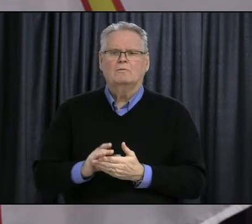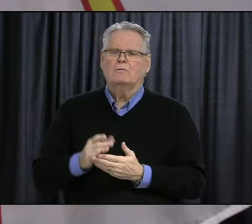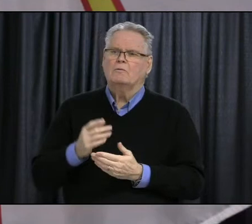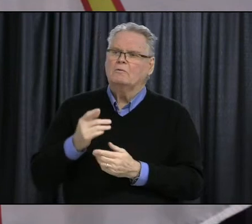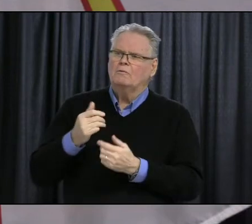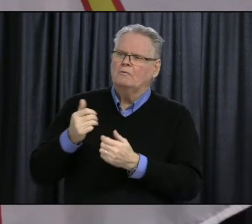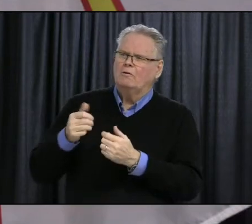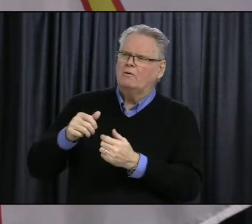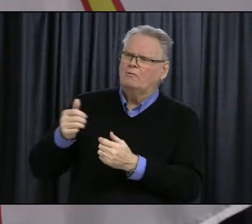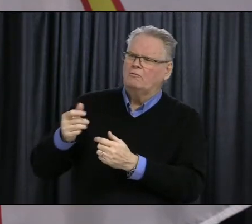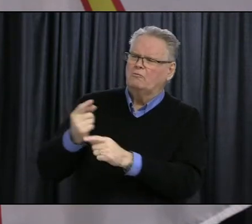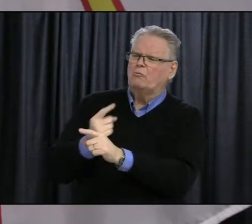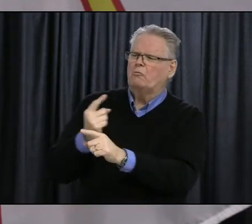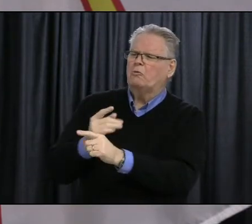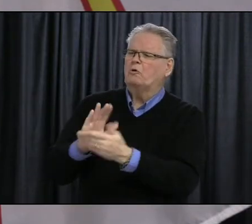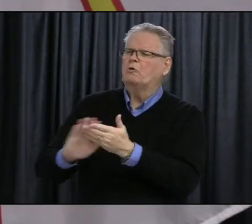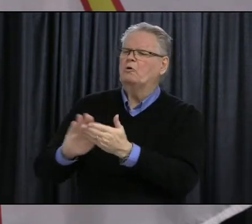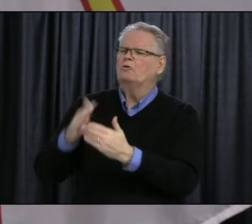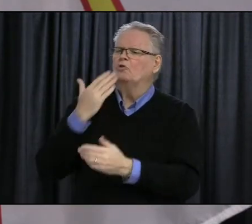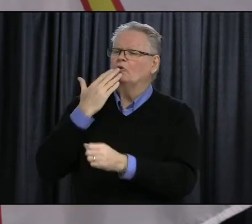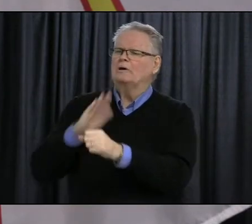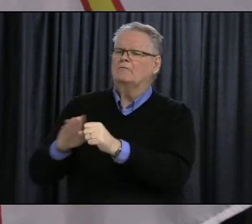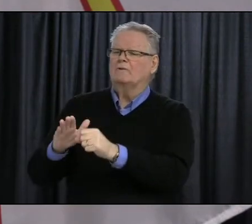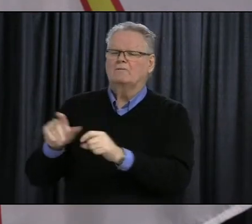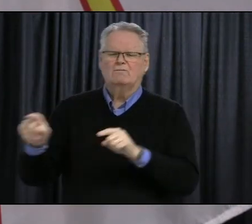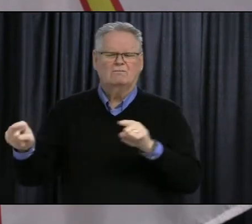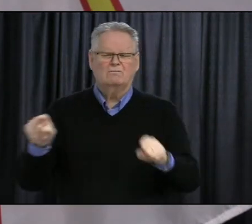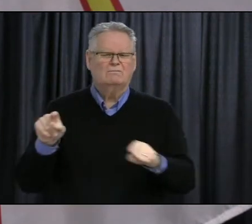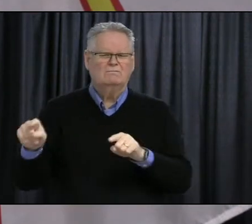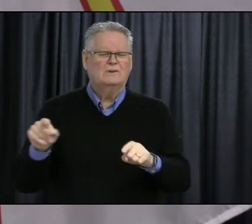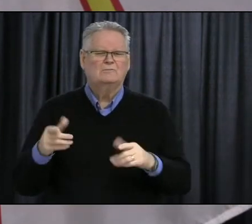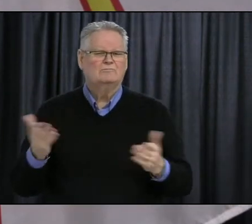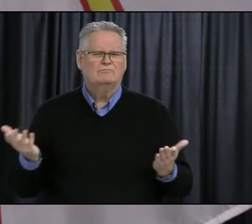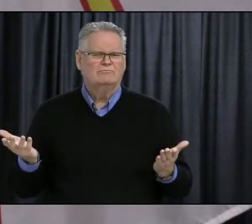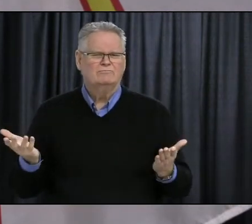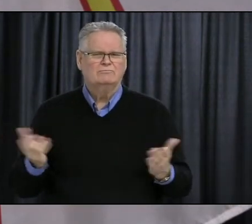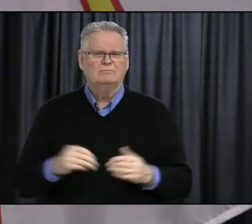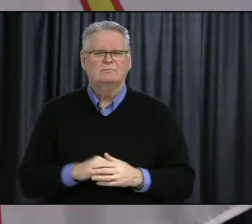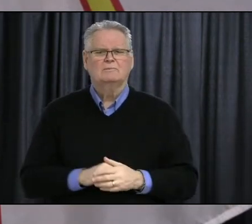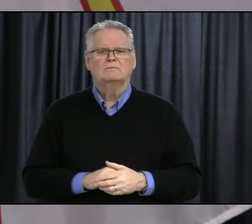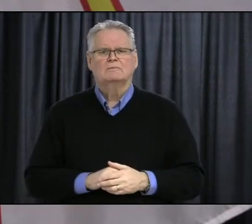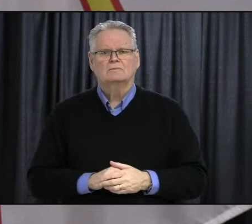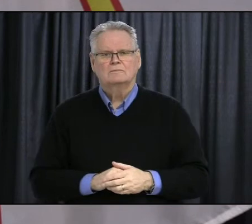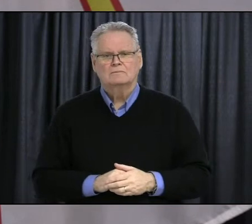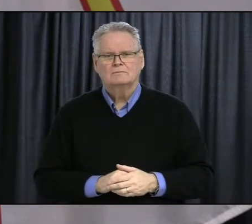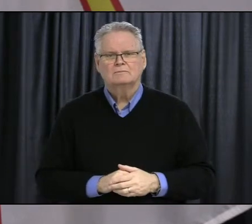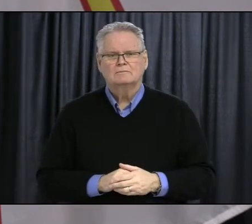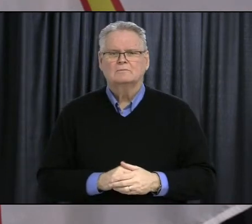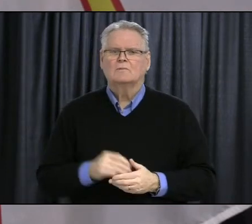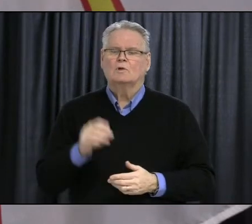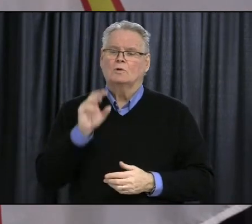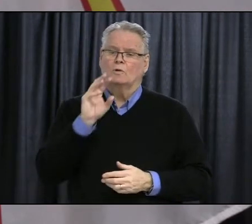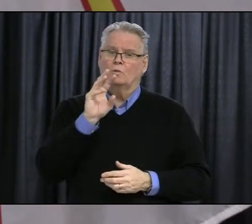cleaning instructions and advice guidelines available on the website, so certainly we do